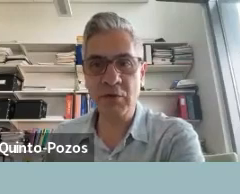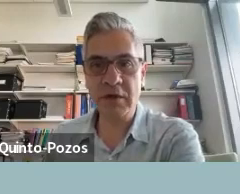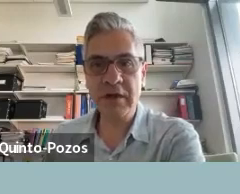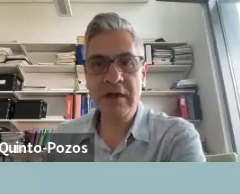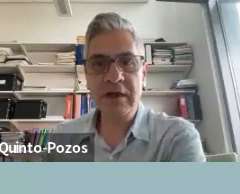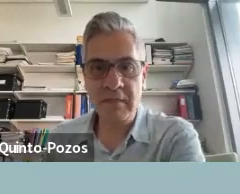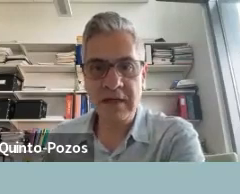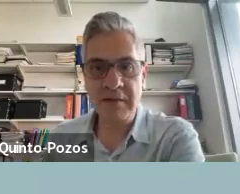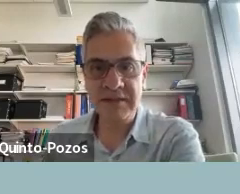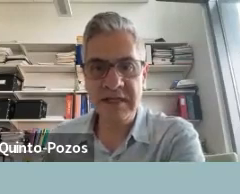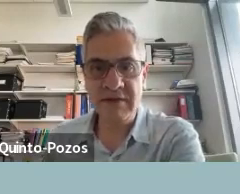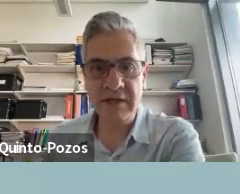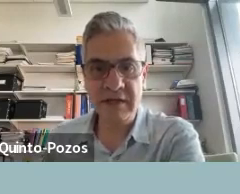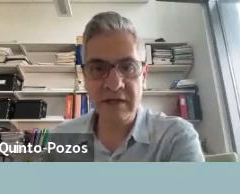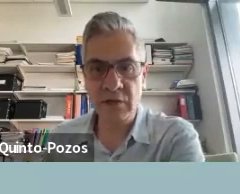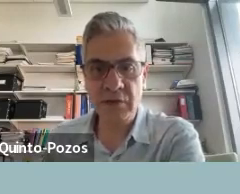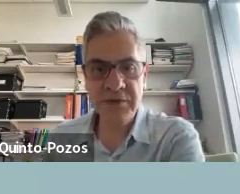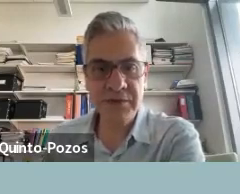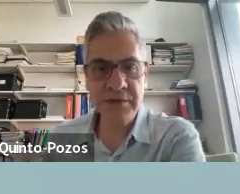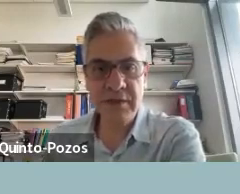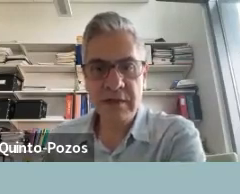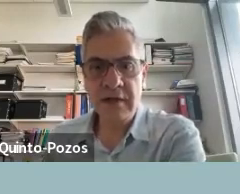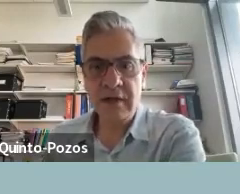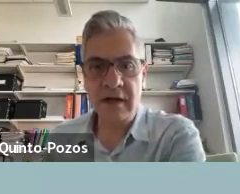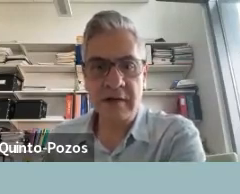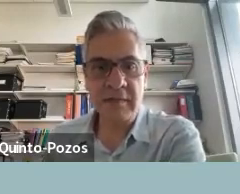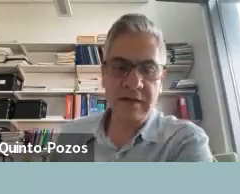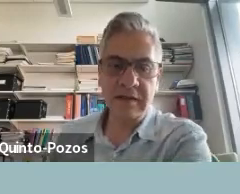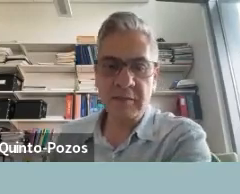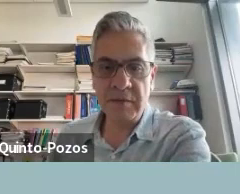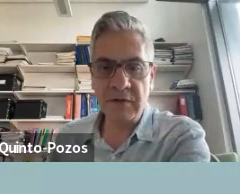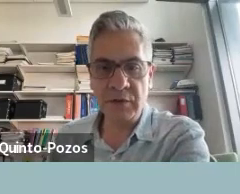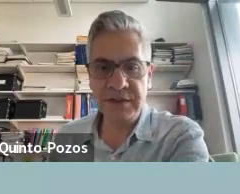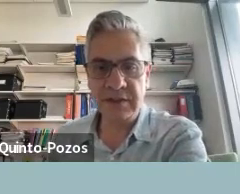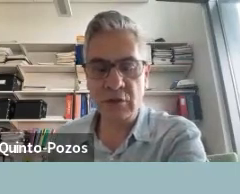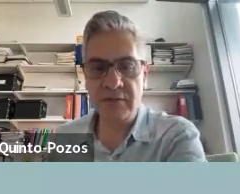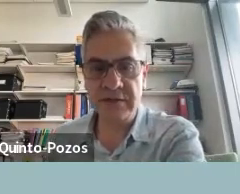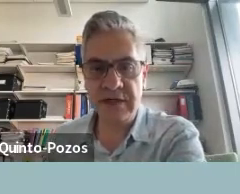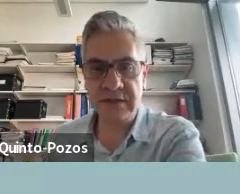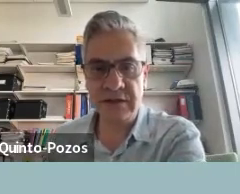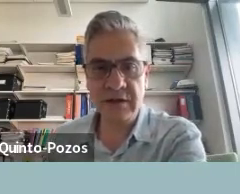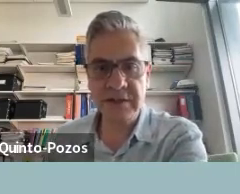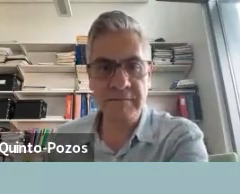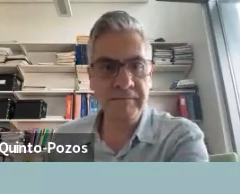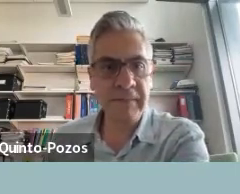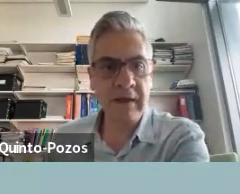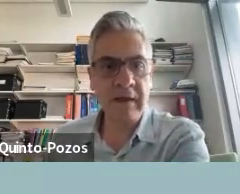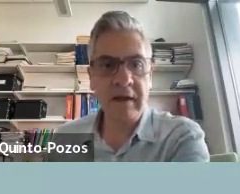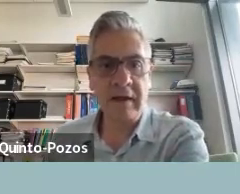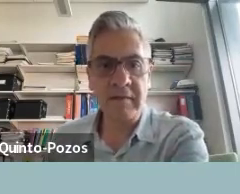Welcome, everyone. My name is David Quinto-Pozos. I'm in the Department of Linguistics at the University of Texas at